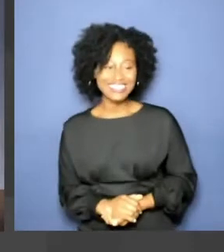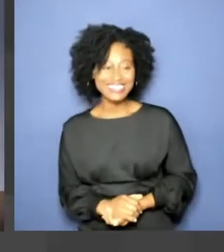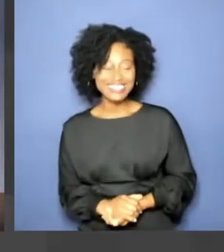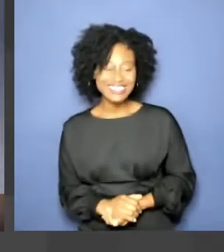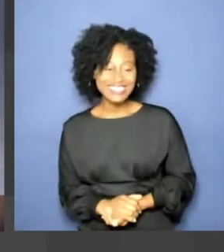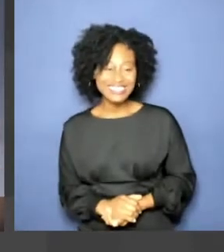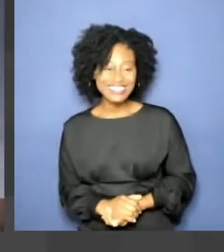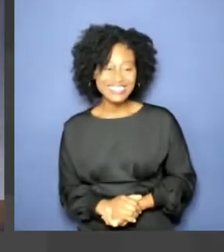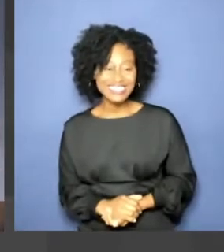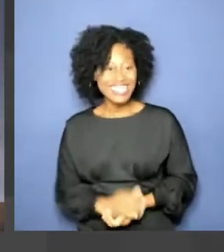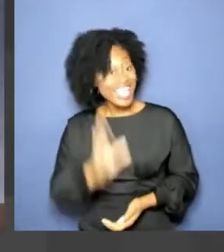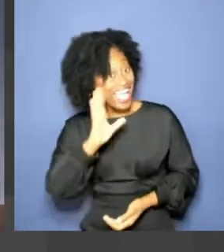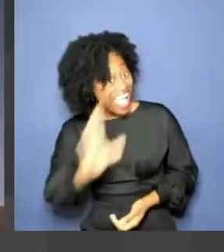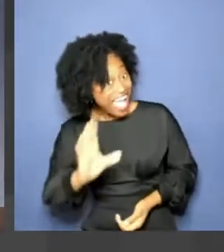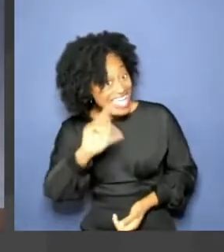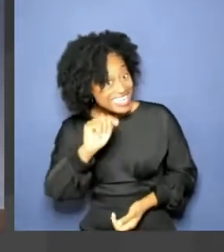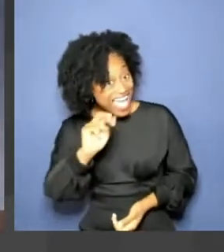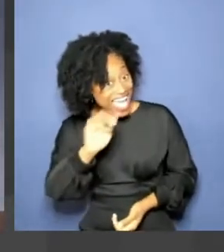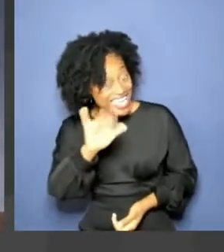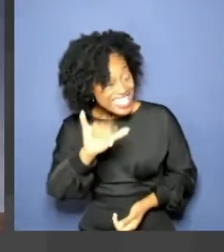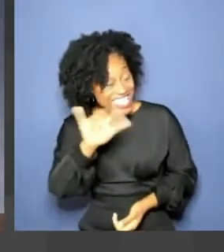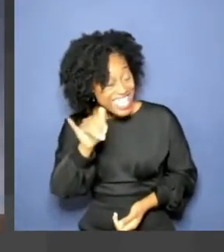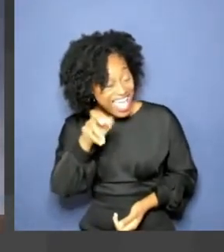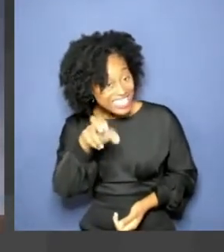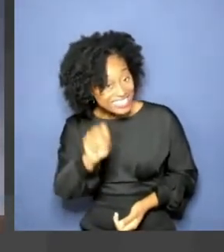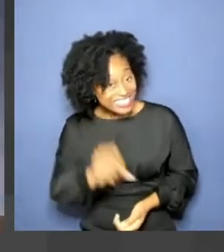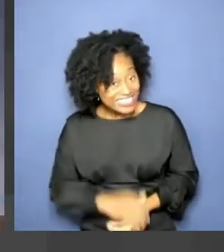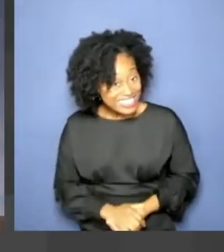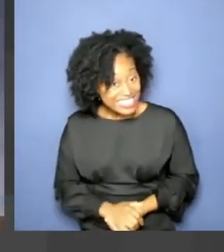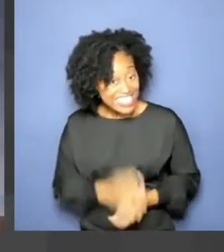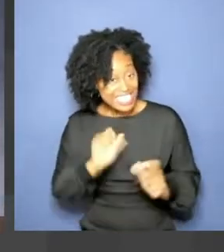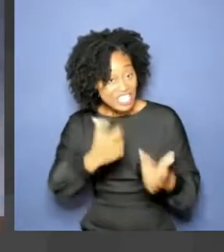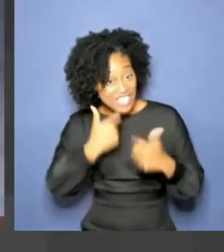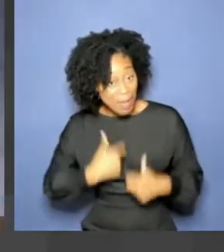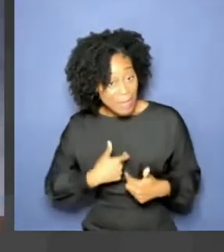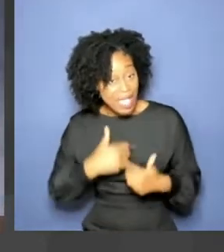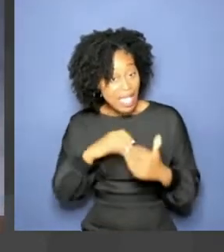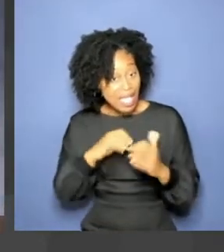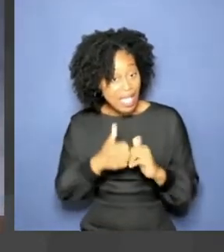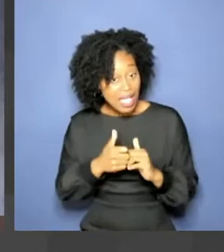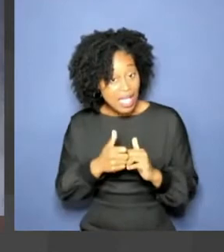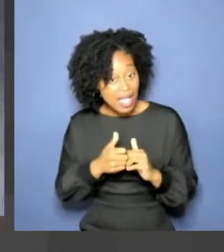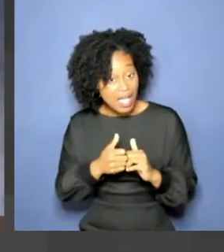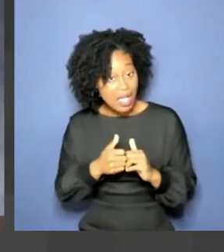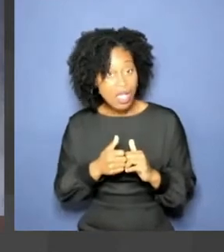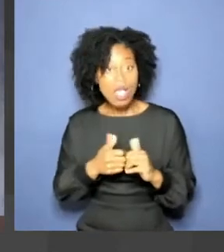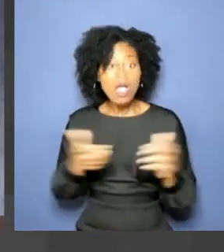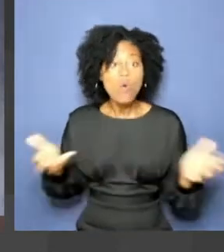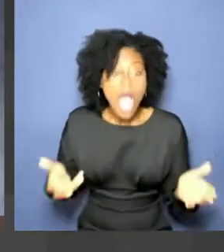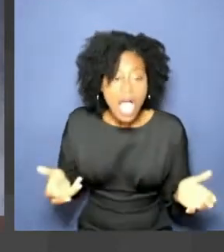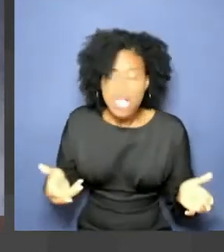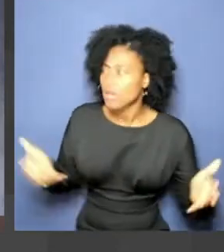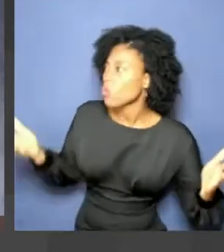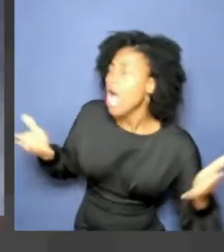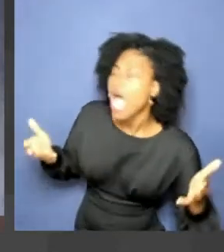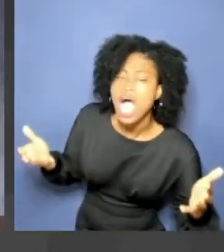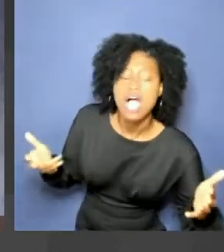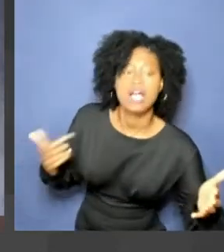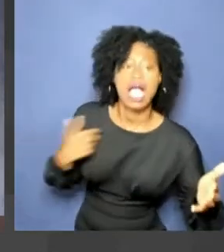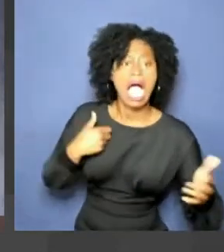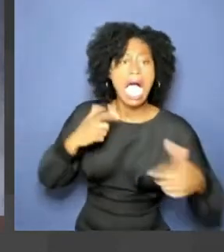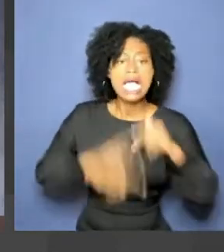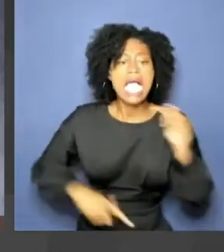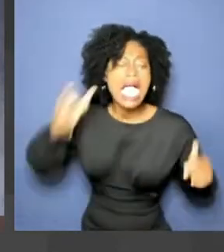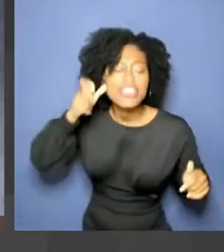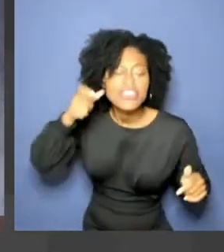Hey, Tiny Jens. So, can you help by telling What? What? I can't hear you.